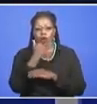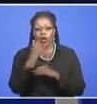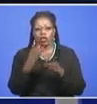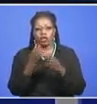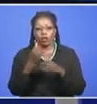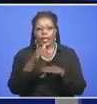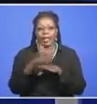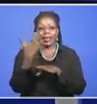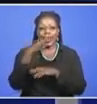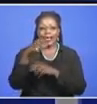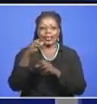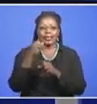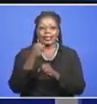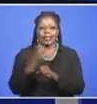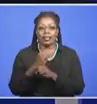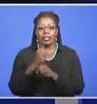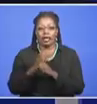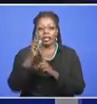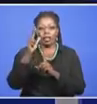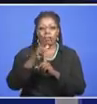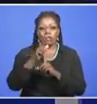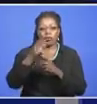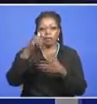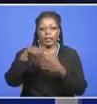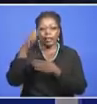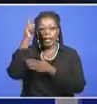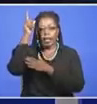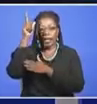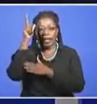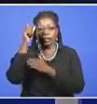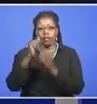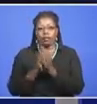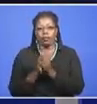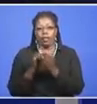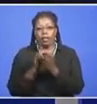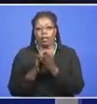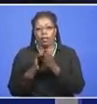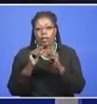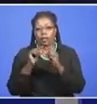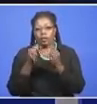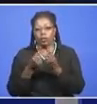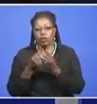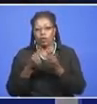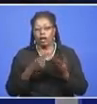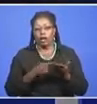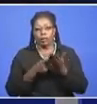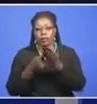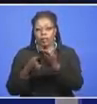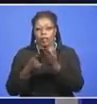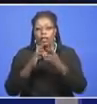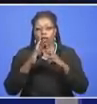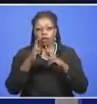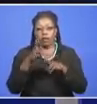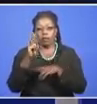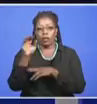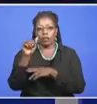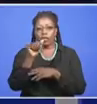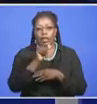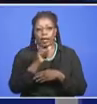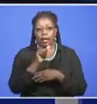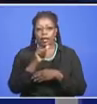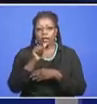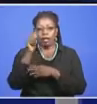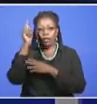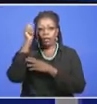World Championships in London. The Tribunal Committee, they presented their report to the board, and B3's Secretary General,